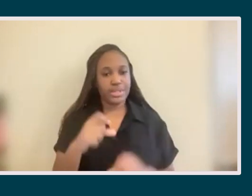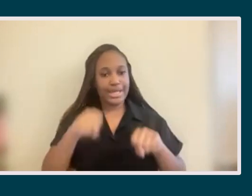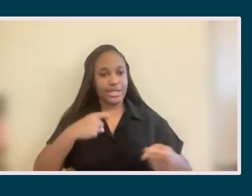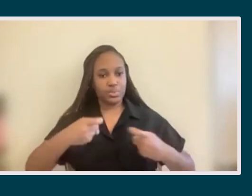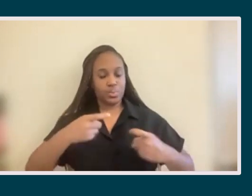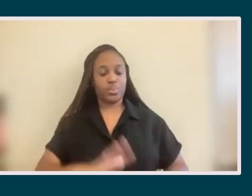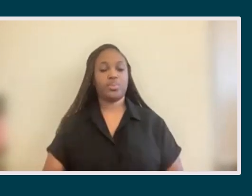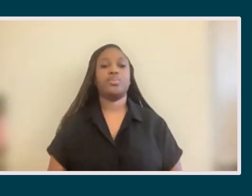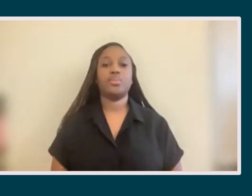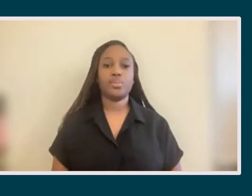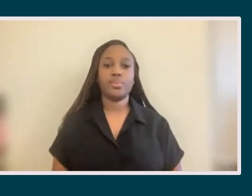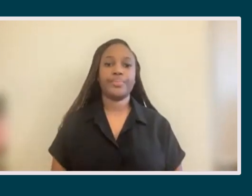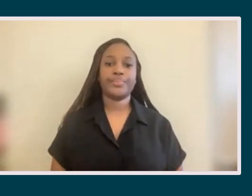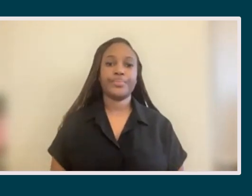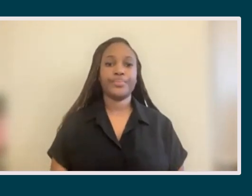Yeah.